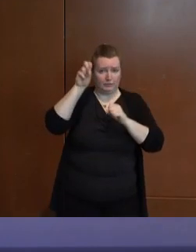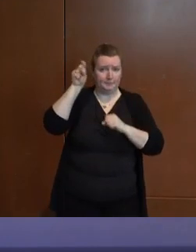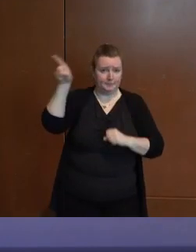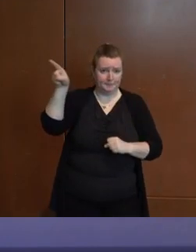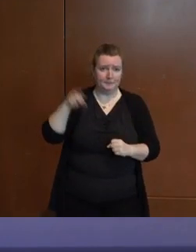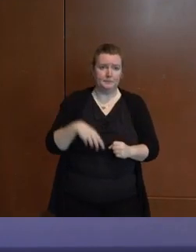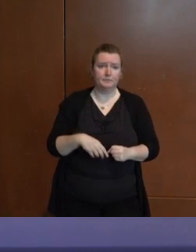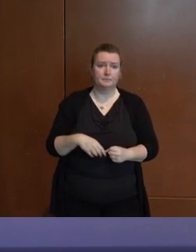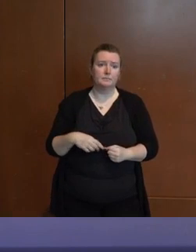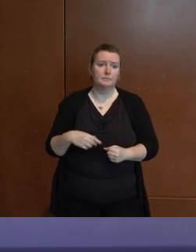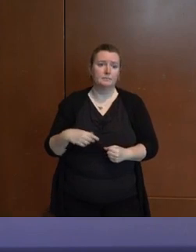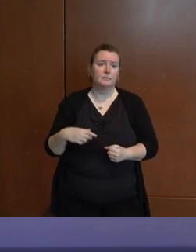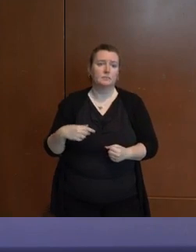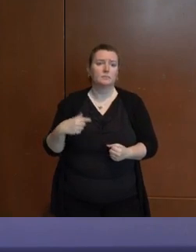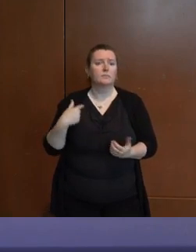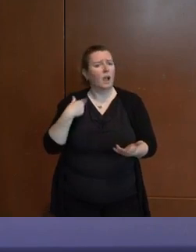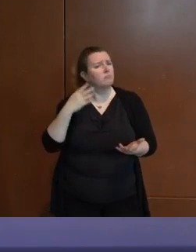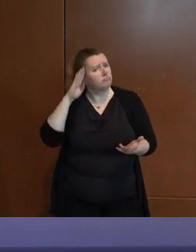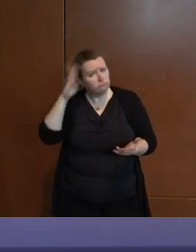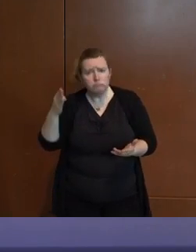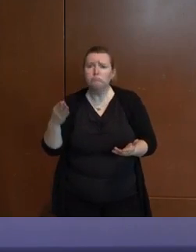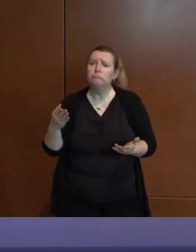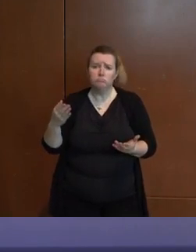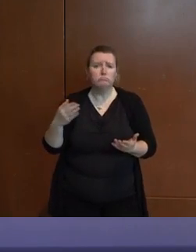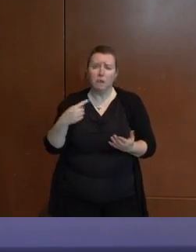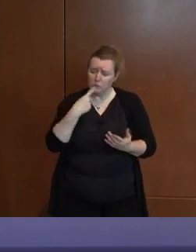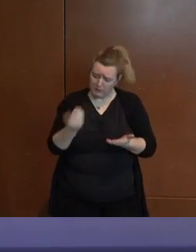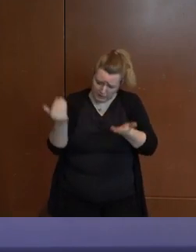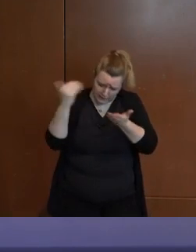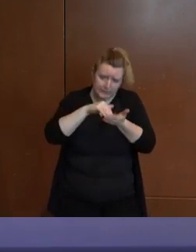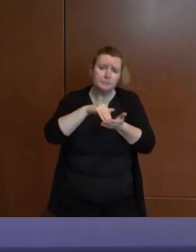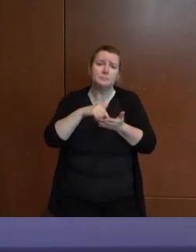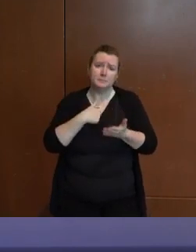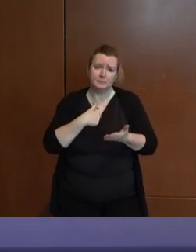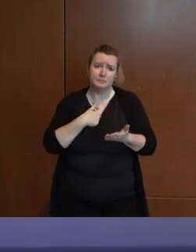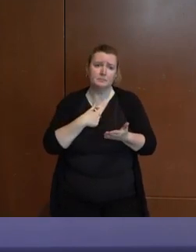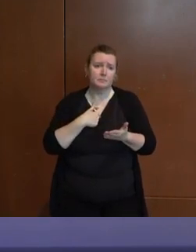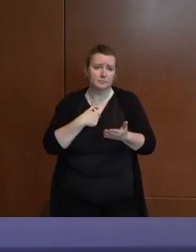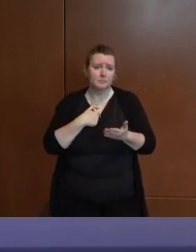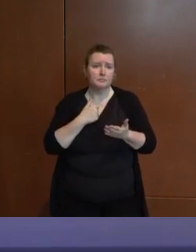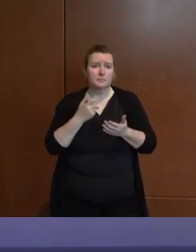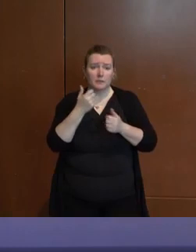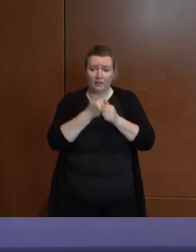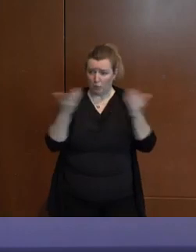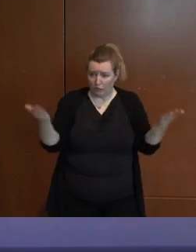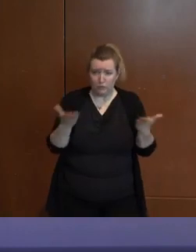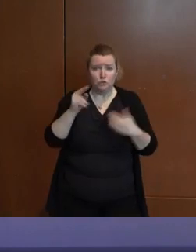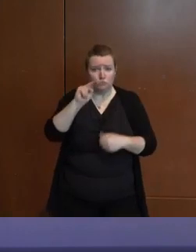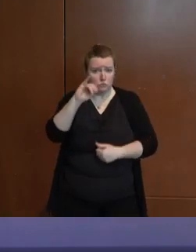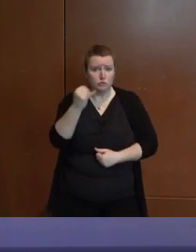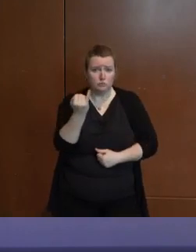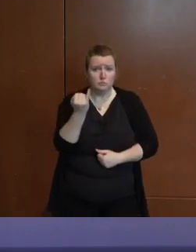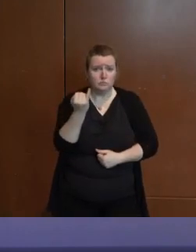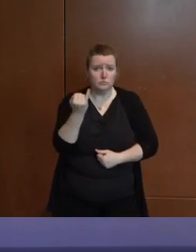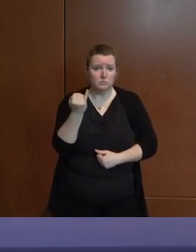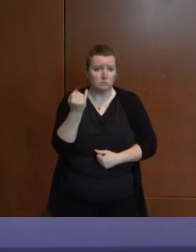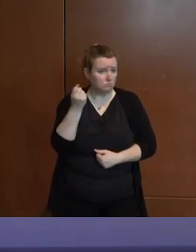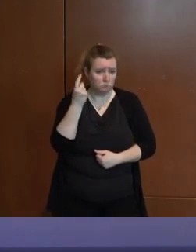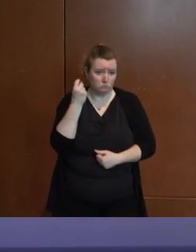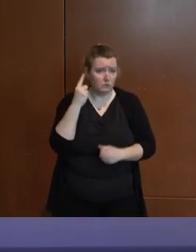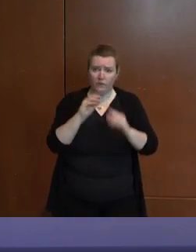that the folks in the 9 million members of our family would appreciate this. I don't get to wake up in the morning and pick who's in